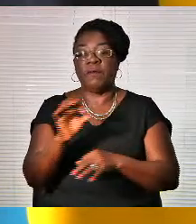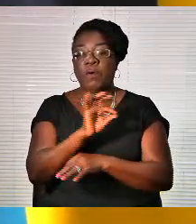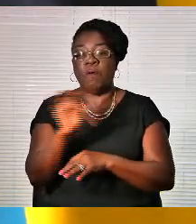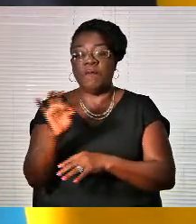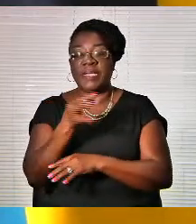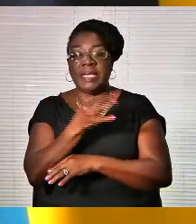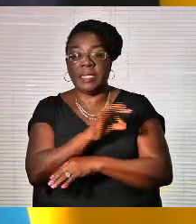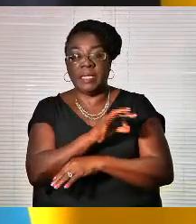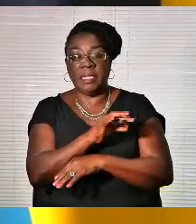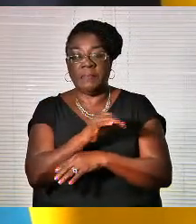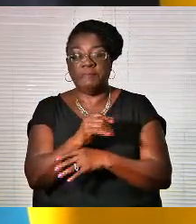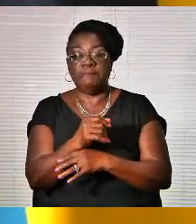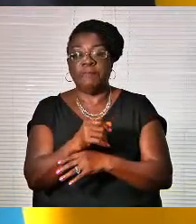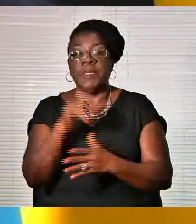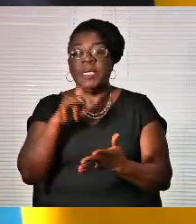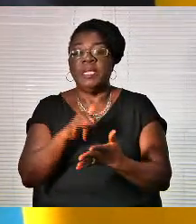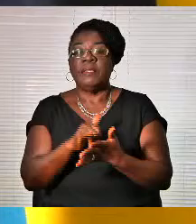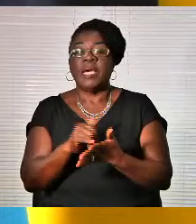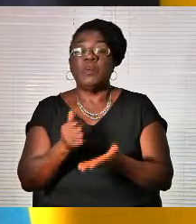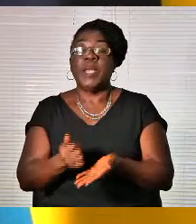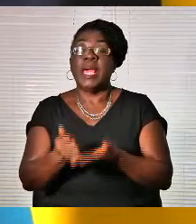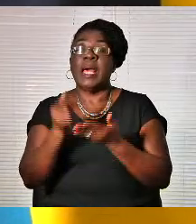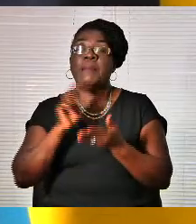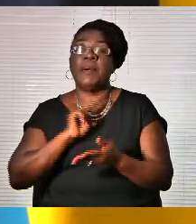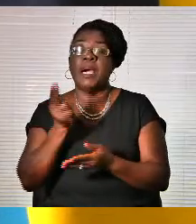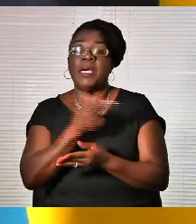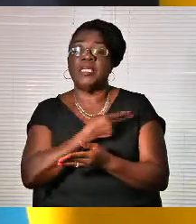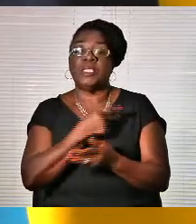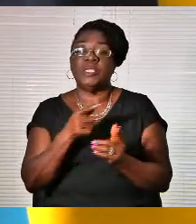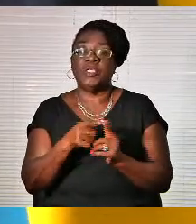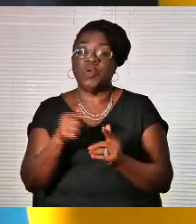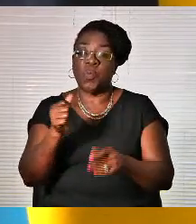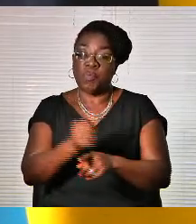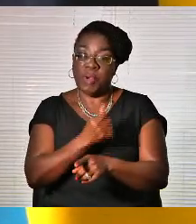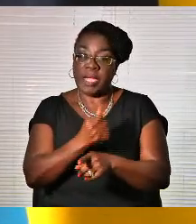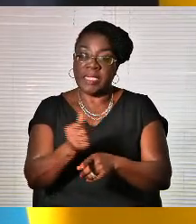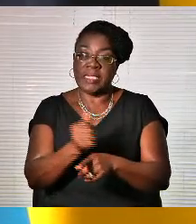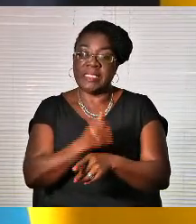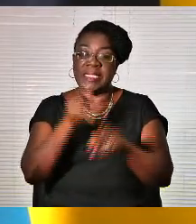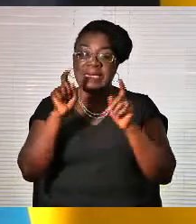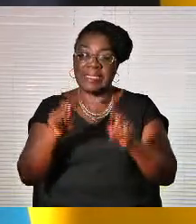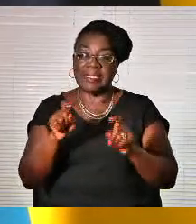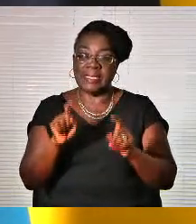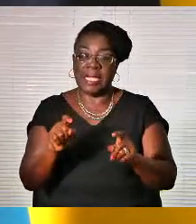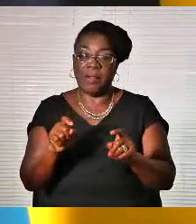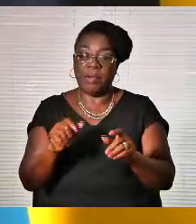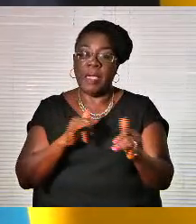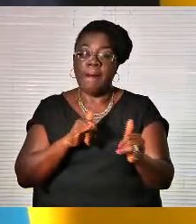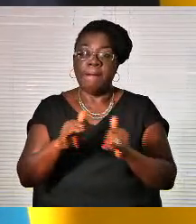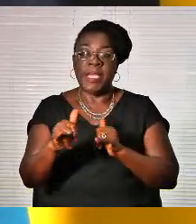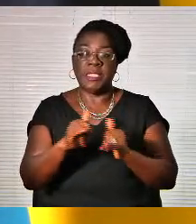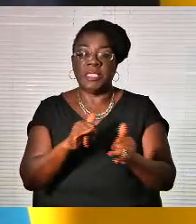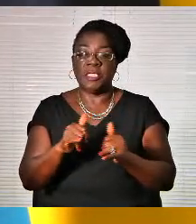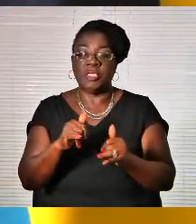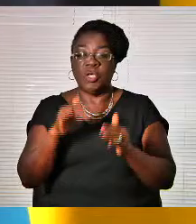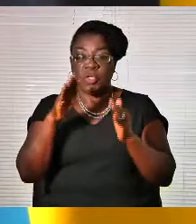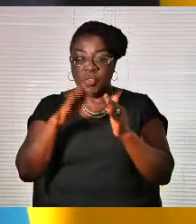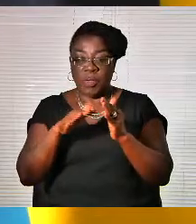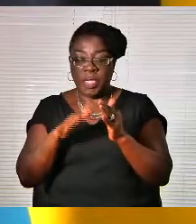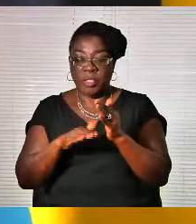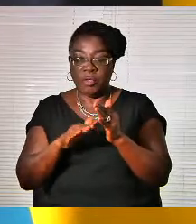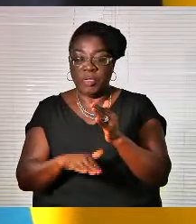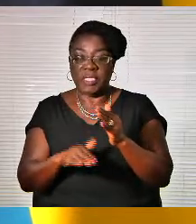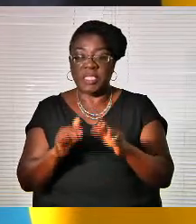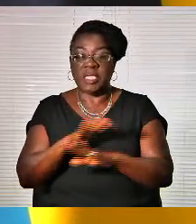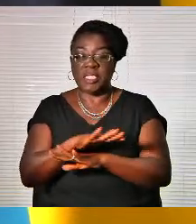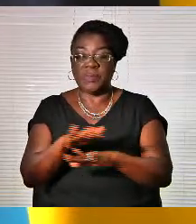COVID-19. That will help us to then practice the necessary measures to decrease the likelihood of